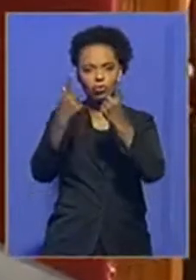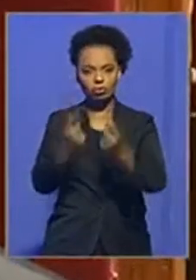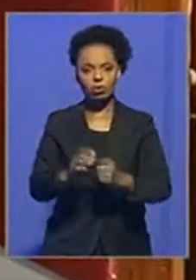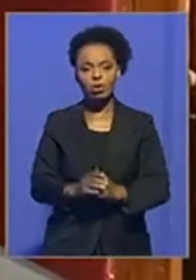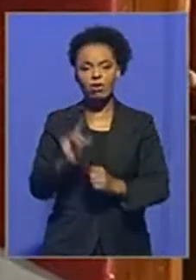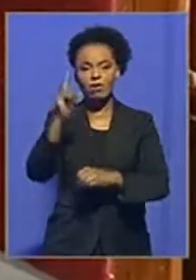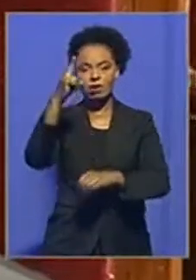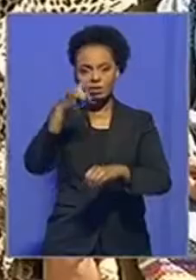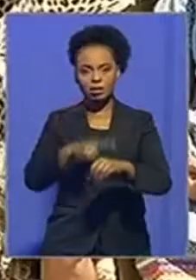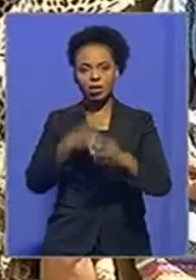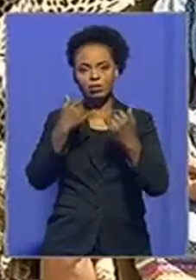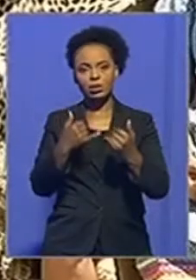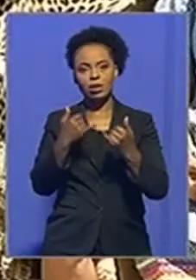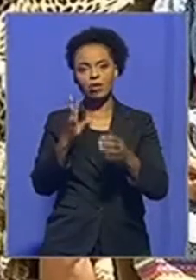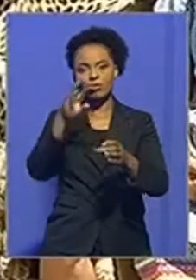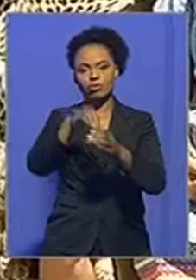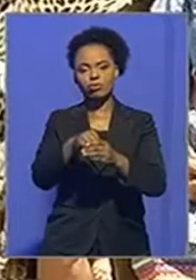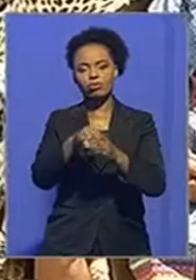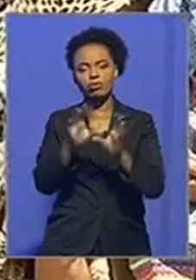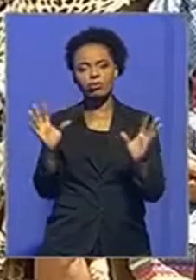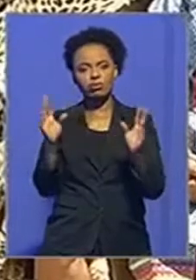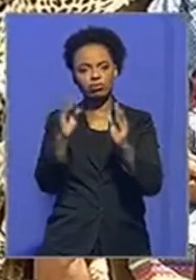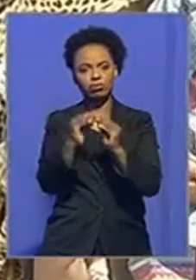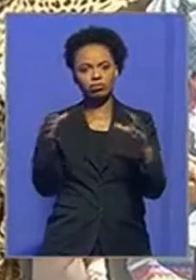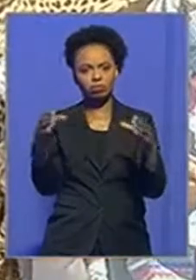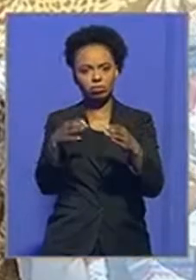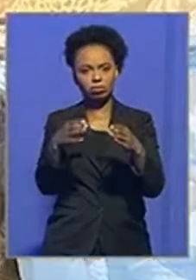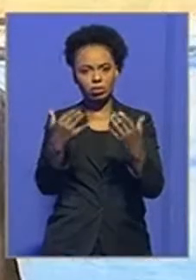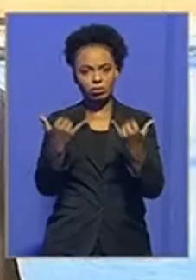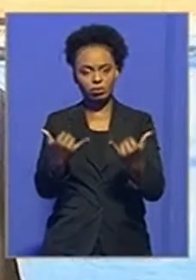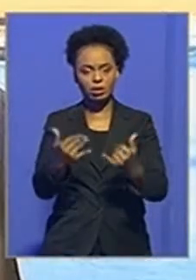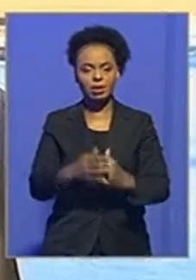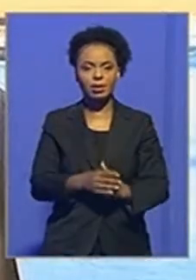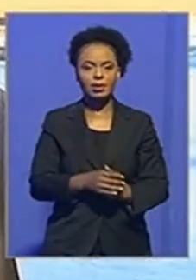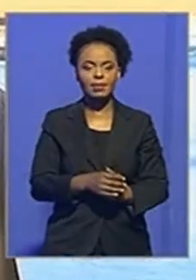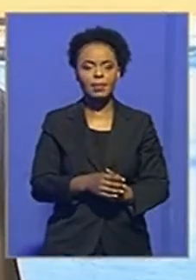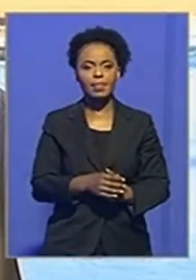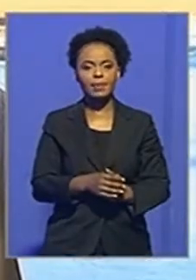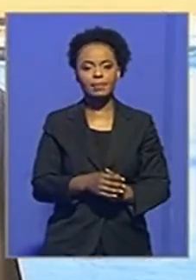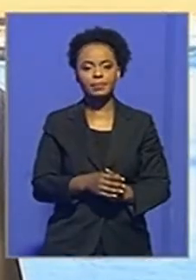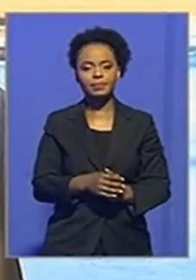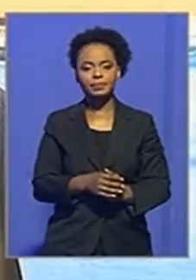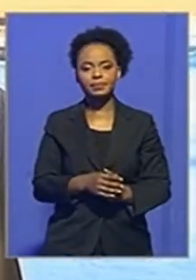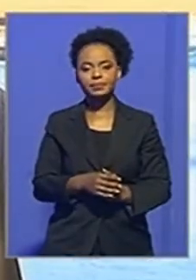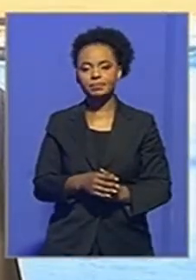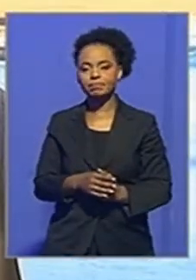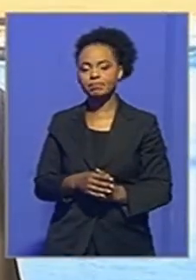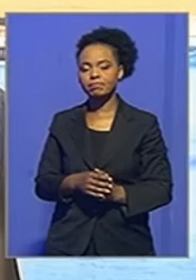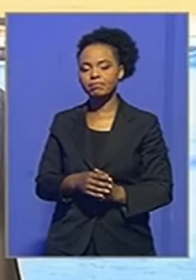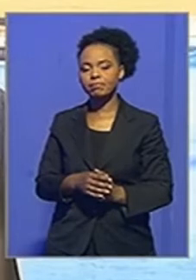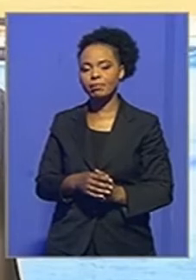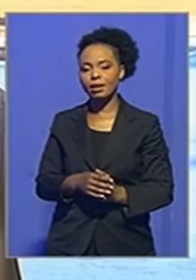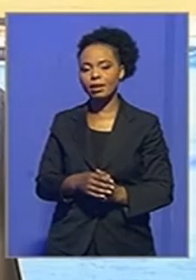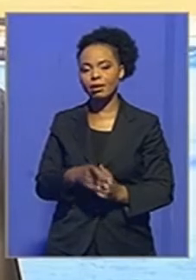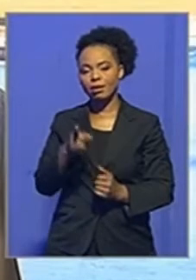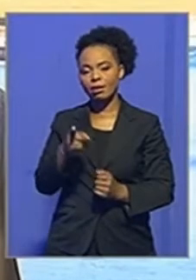wa go bula ga lekgotlatheramolao. The king's body will be conveyed to the palace, hopefully